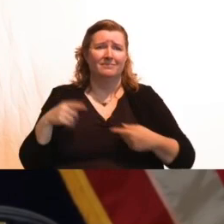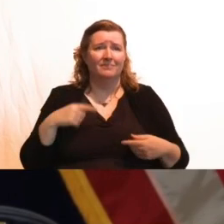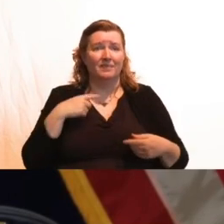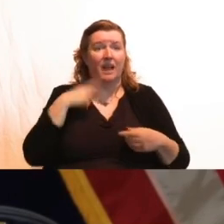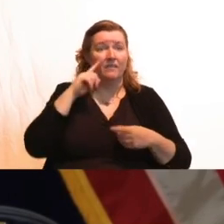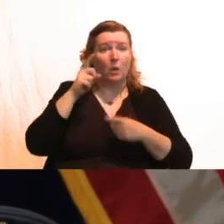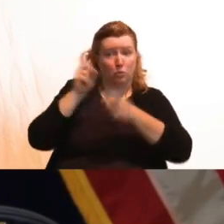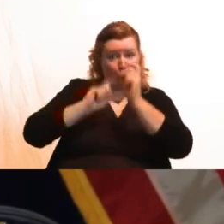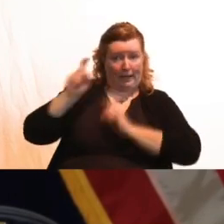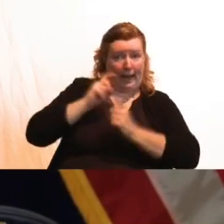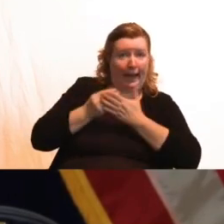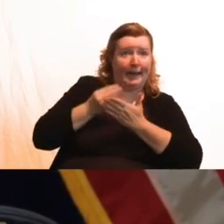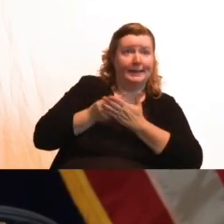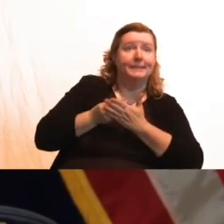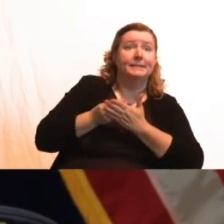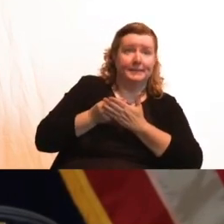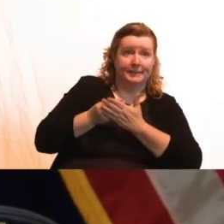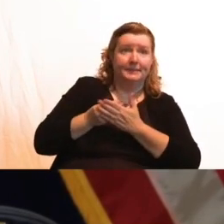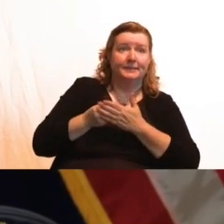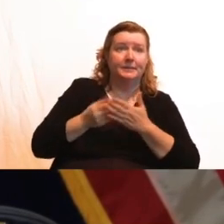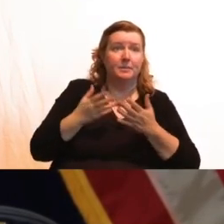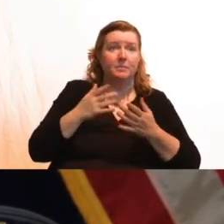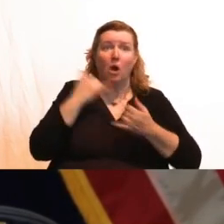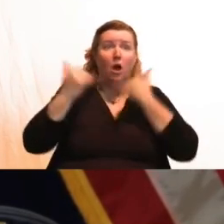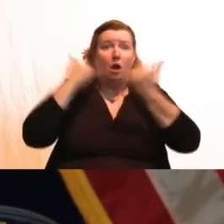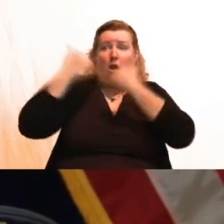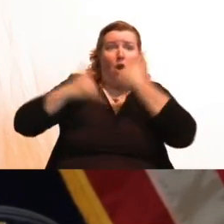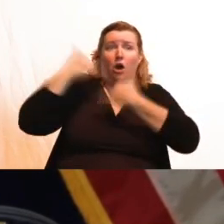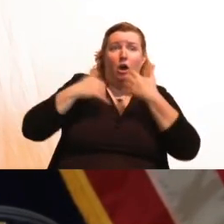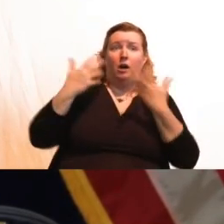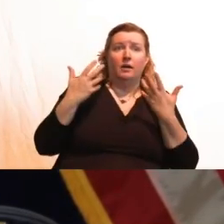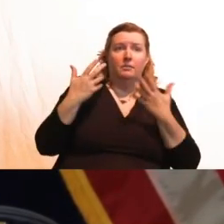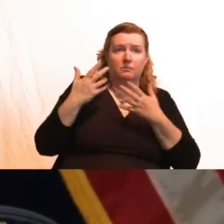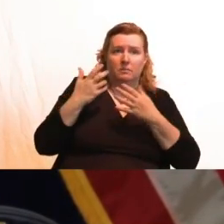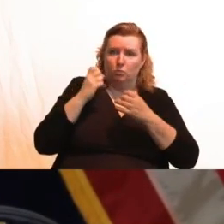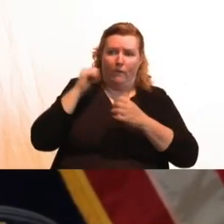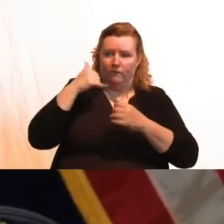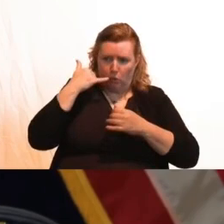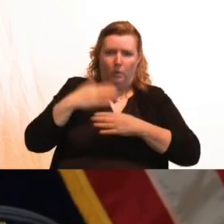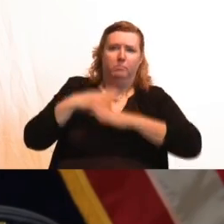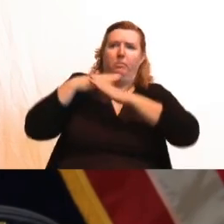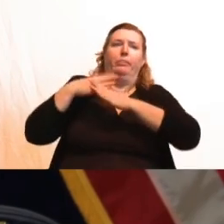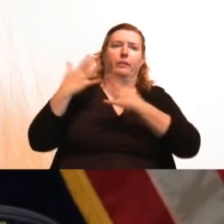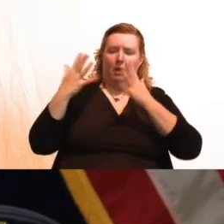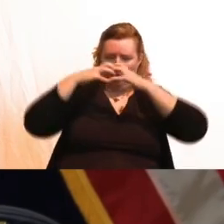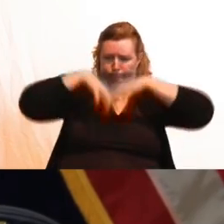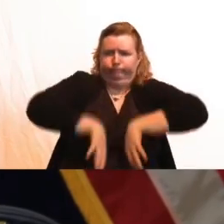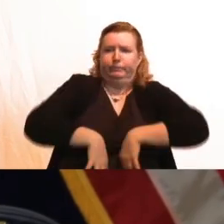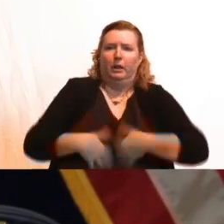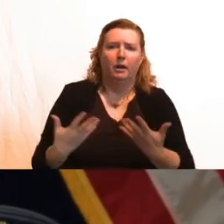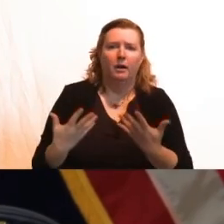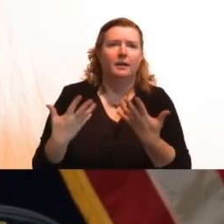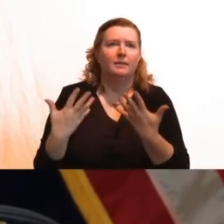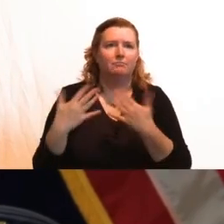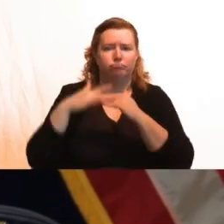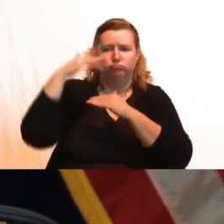PPE, gowns and gloves, and we had to go to an online system to coordinate that. Even up to and including